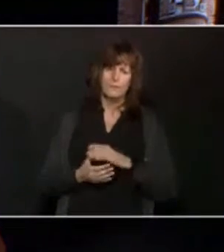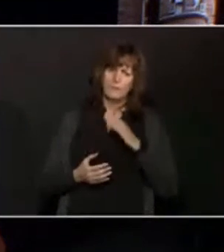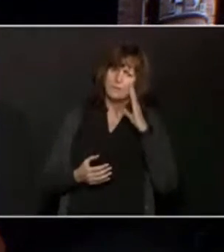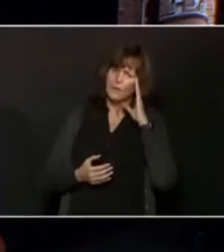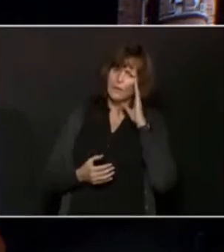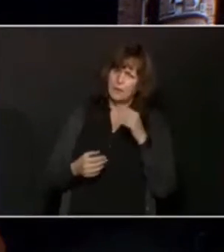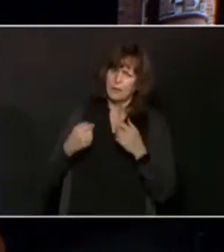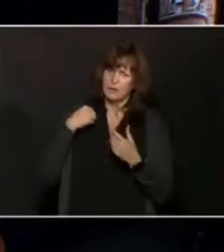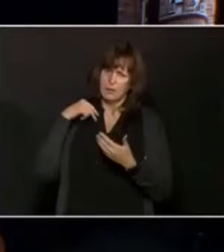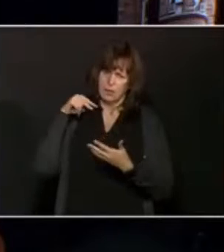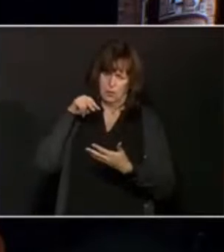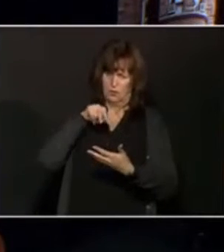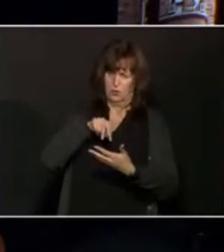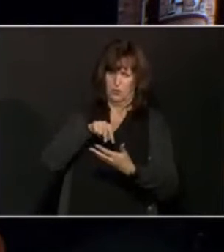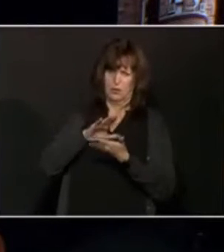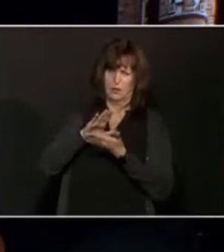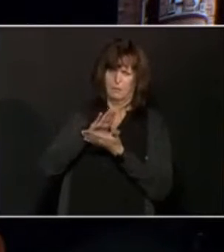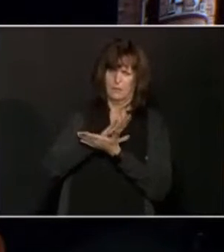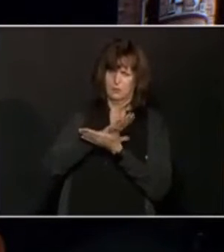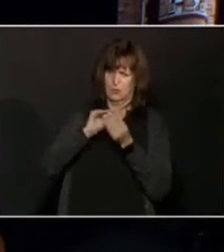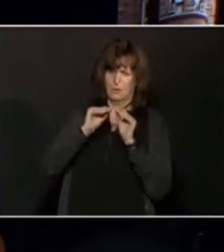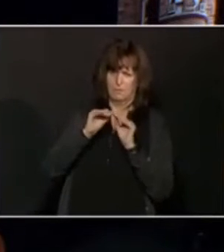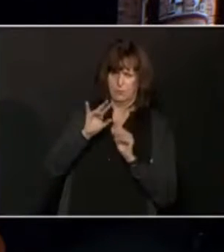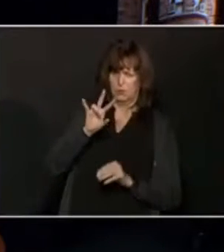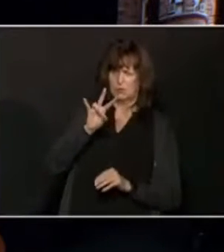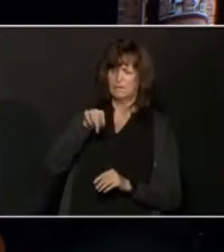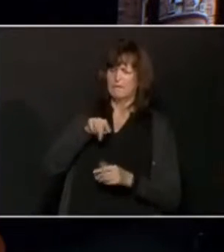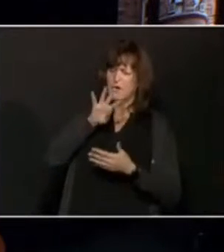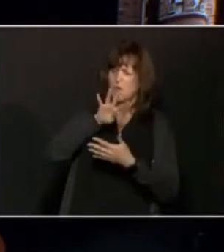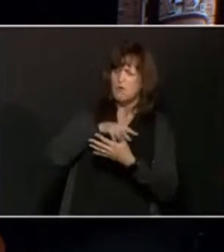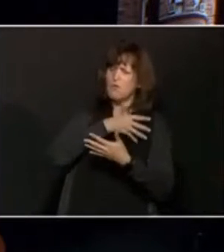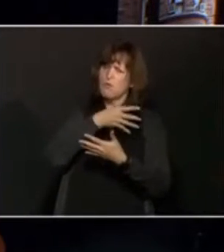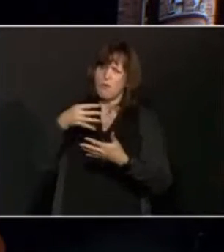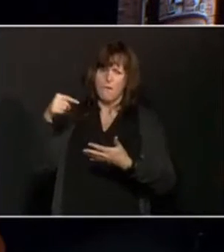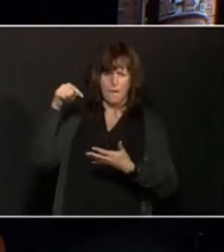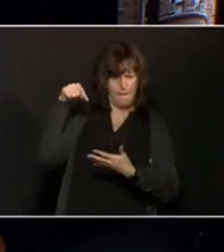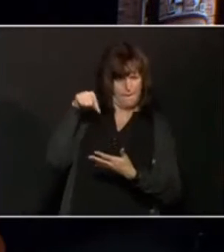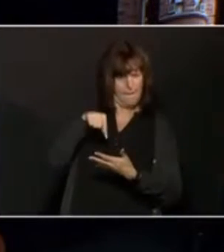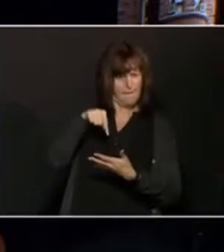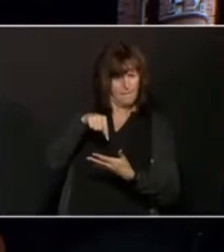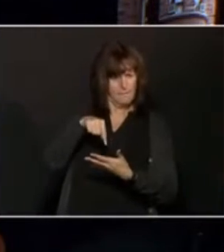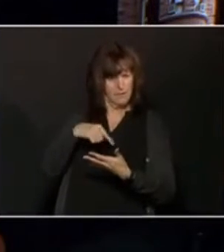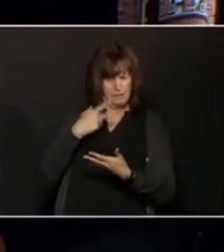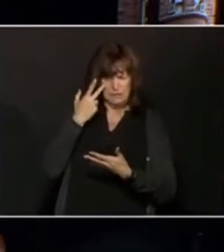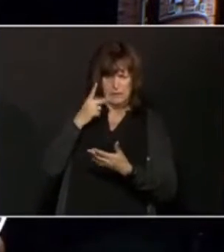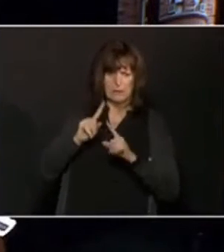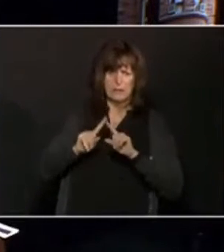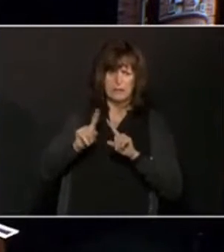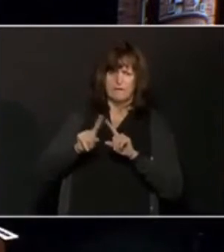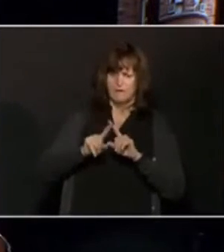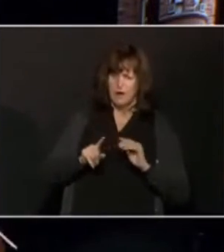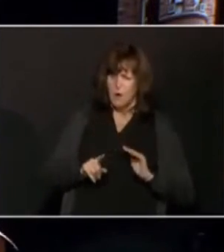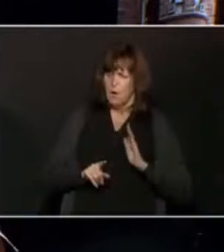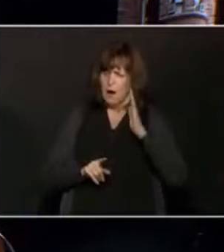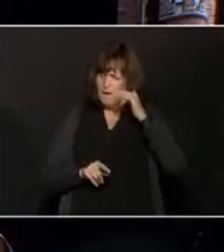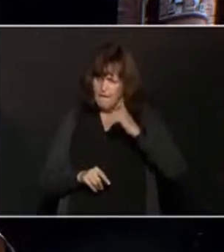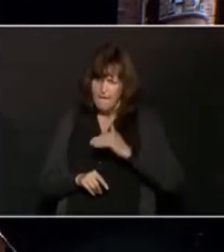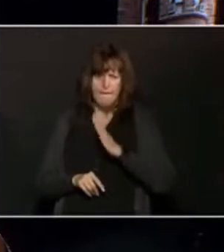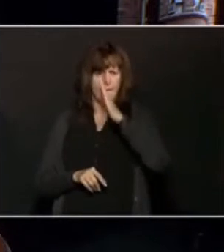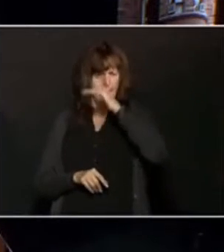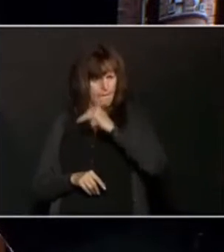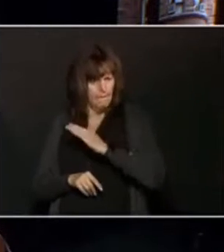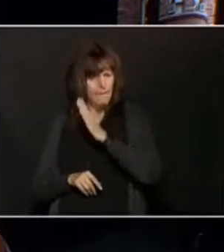7, and so we see, those various arcs up. And we see those every time with these